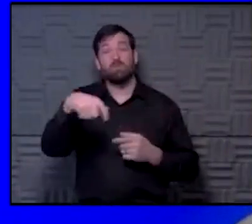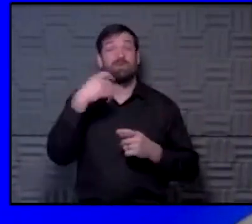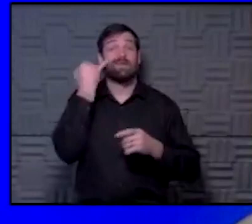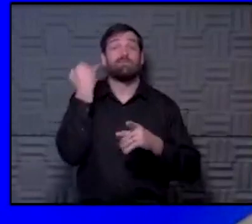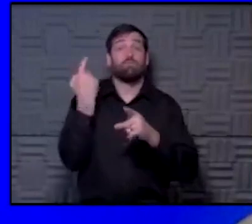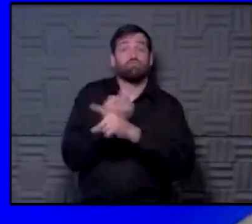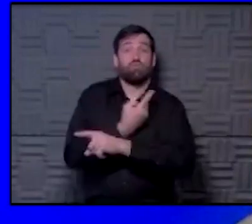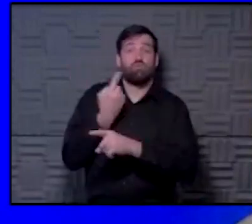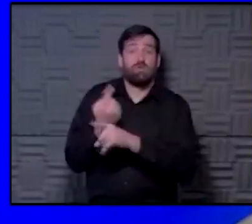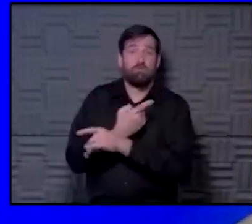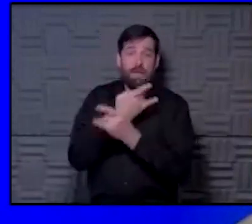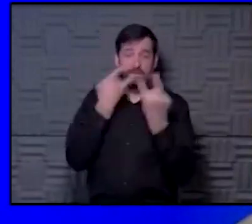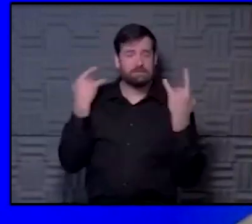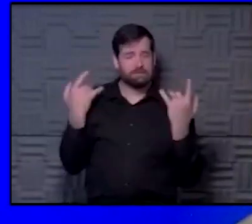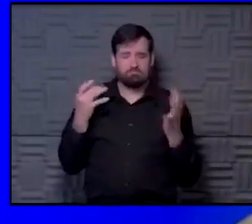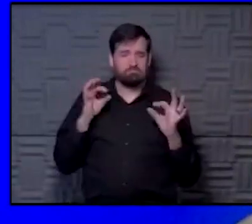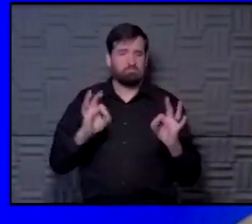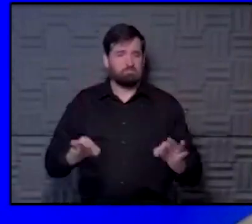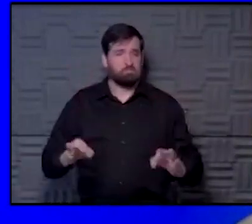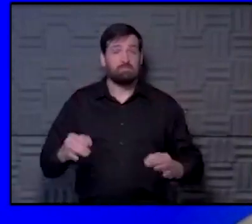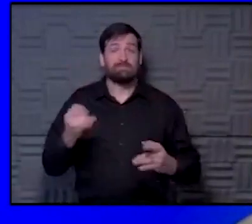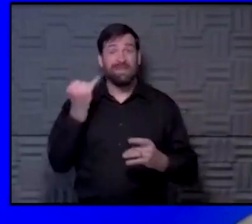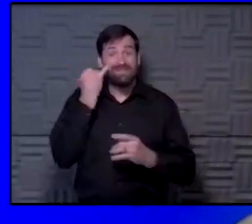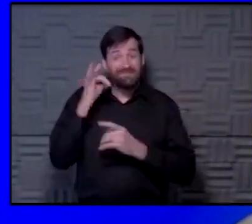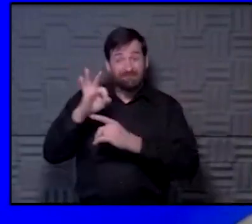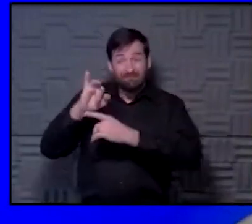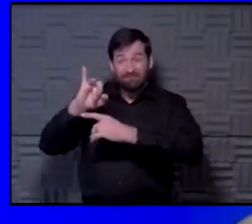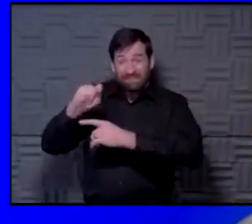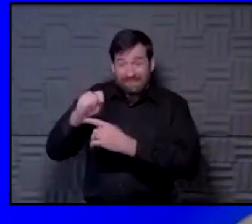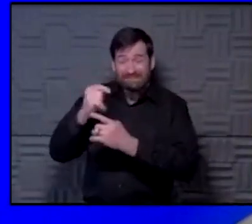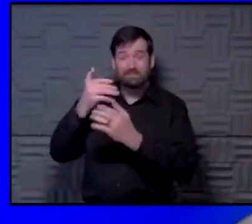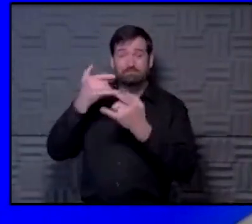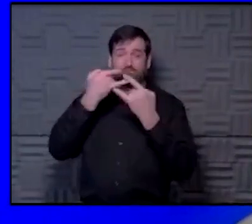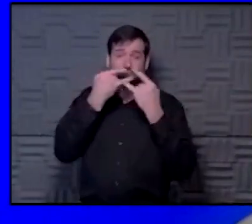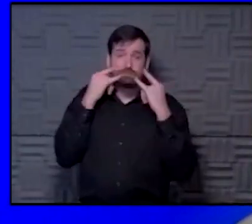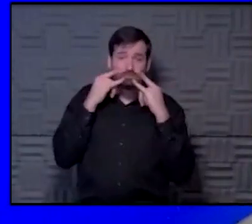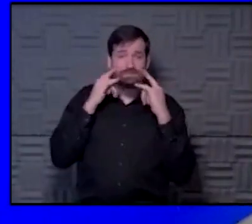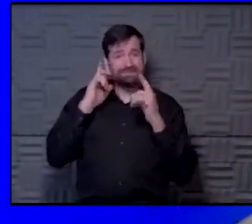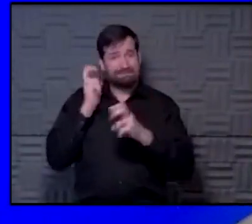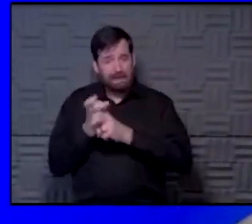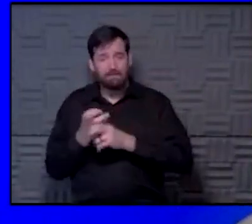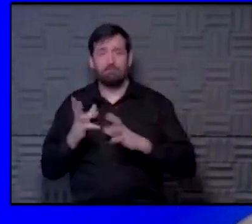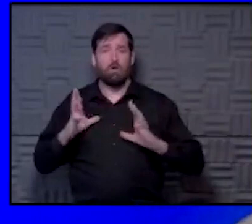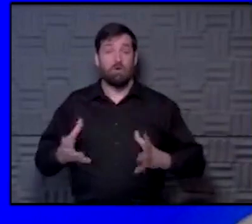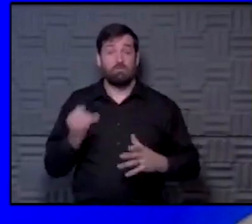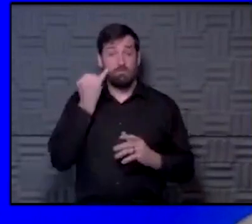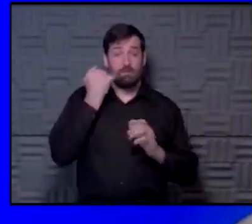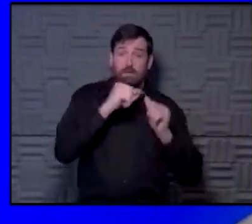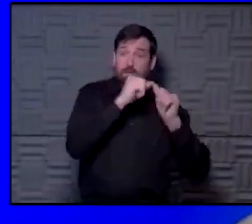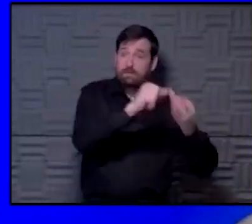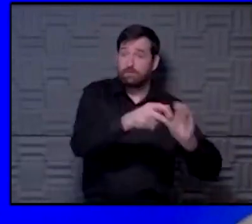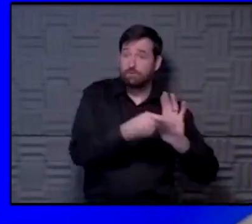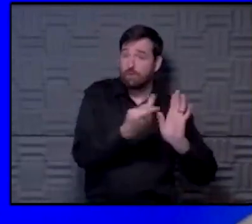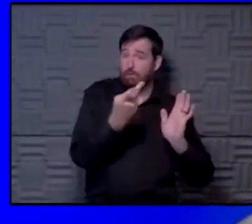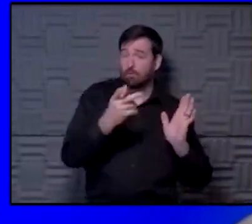masking now, and that is making sure that the fit is good. If you are continuing to wear a double mask, that's fine. But the guidance